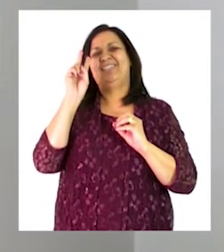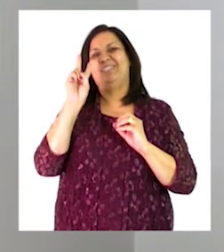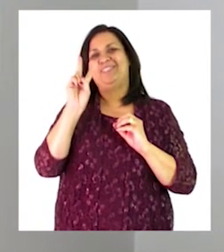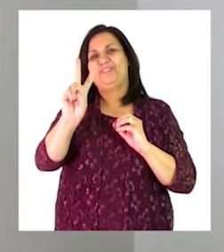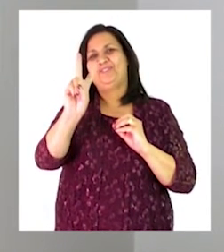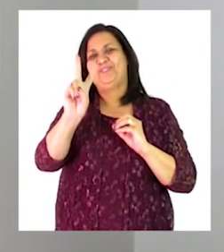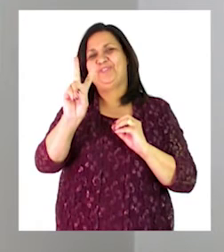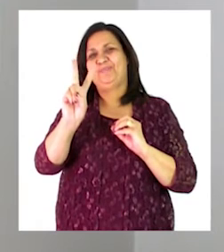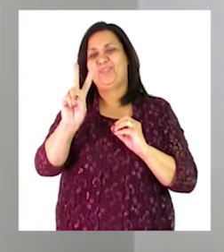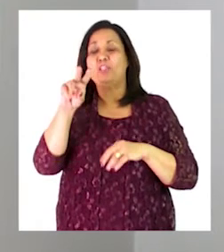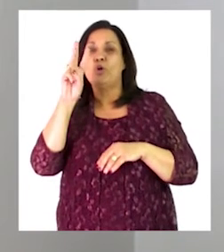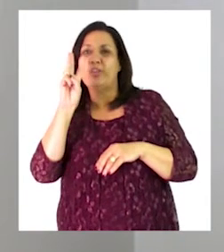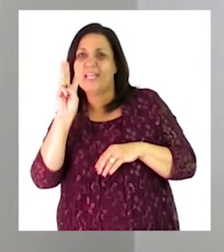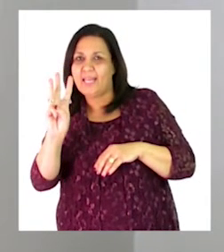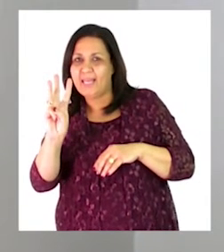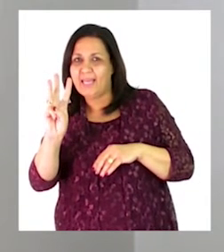2. So 3